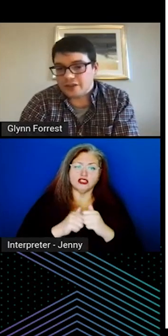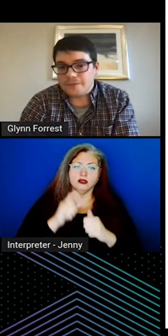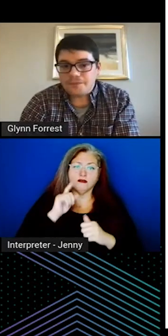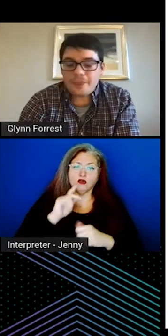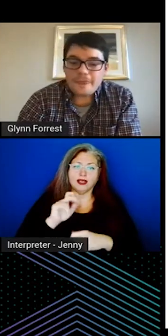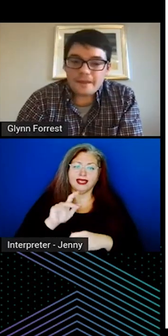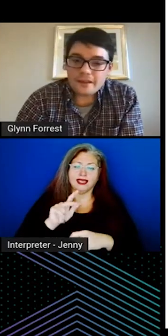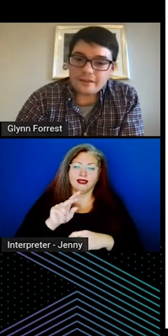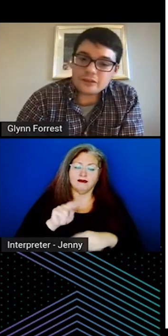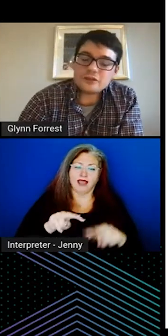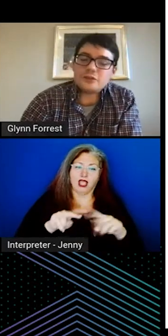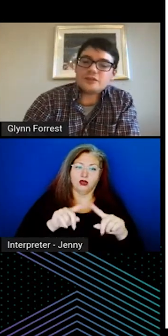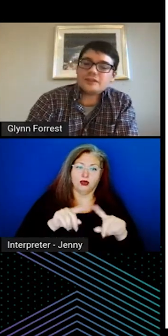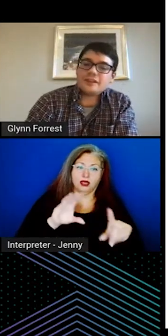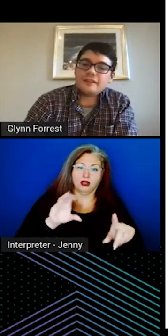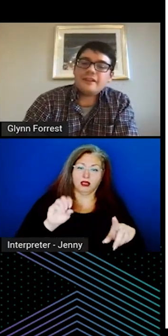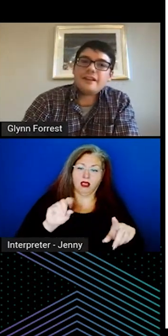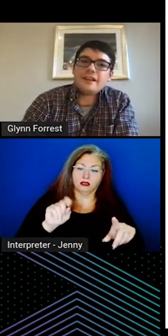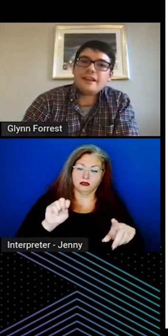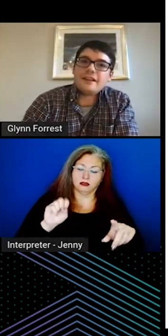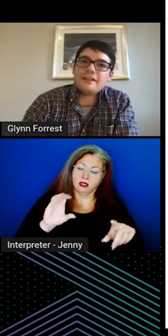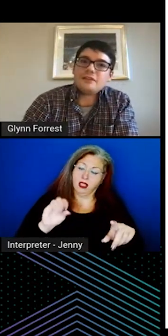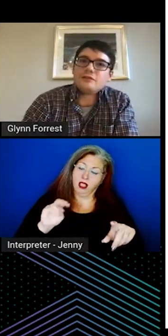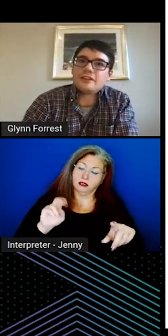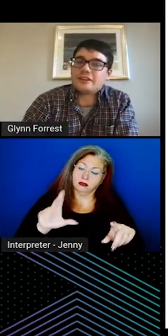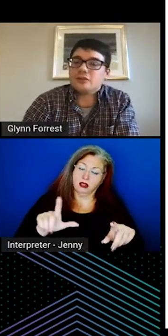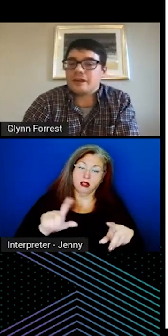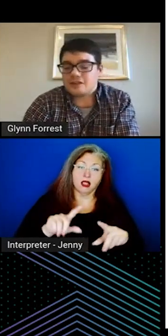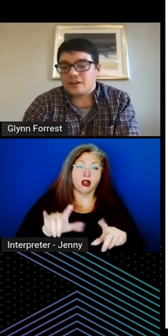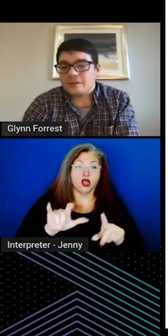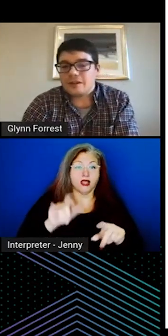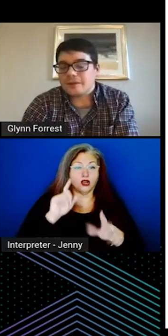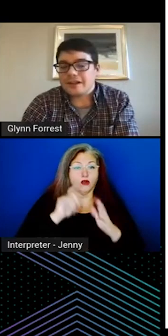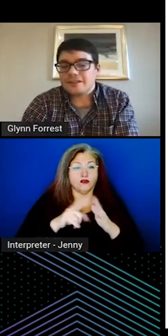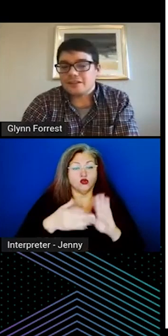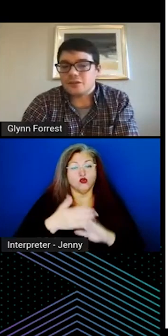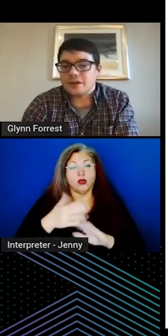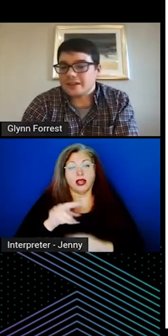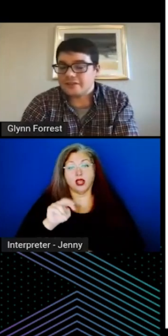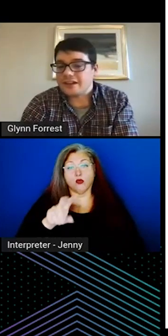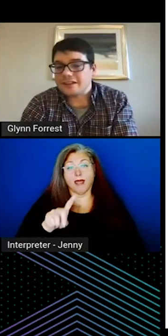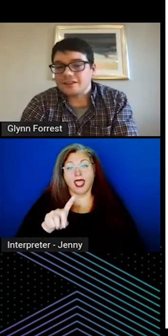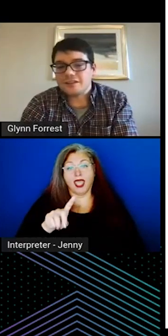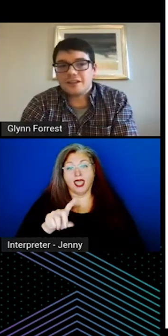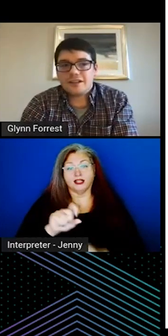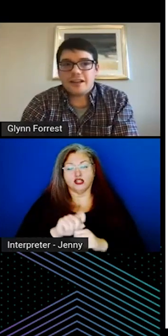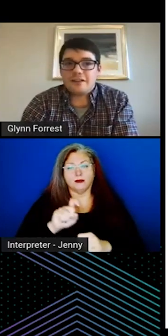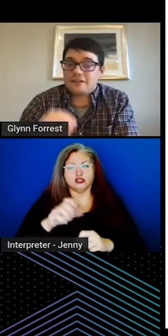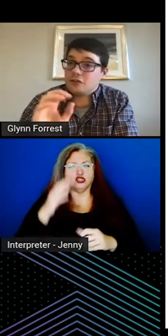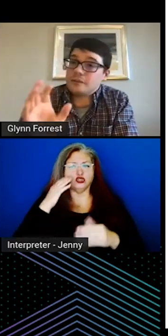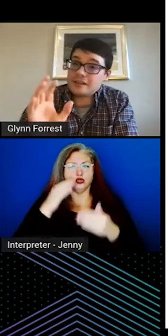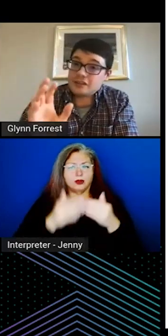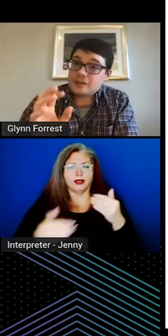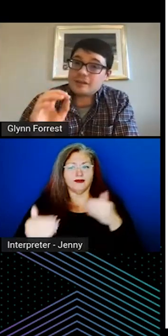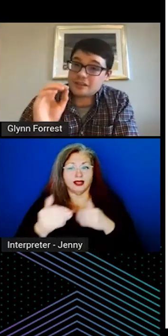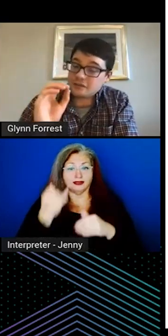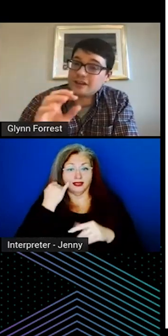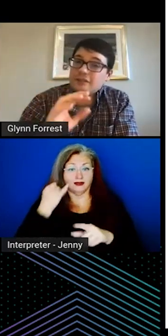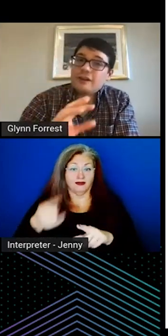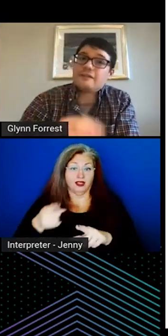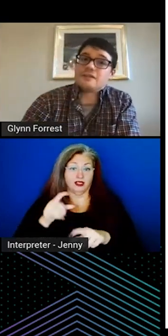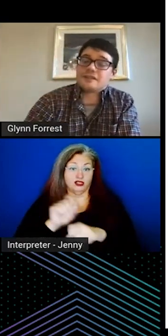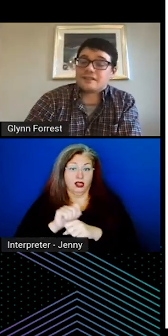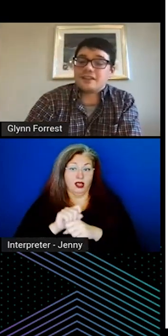Why not? I've also noticed that if you're running a Nomad job, it might be nice to know in advance if the Nomad job is